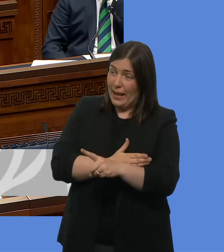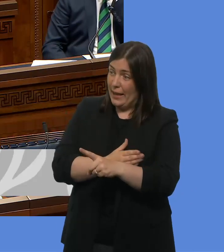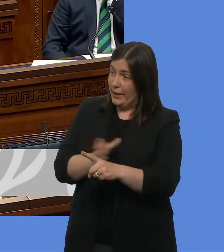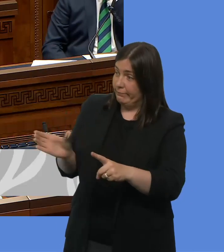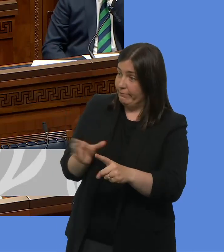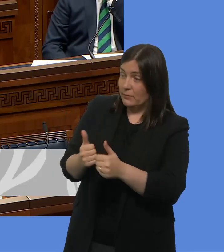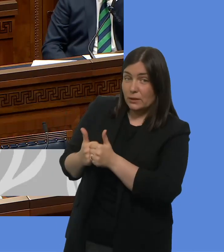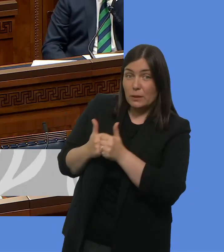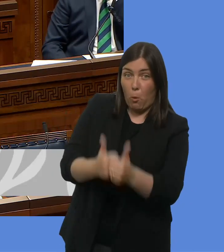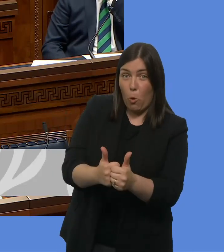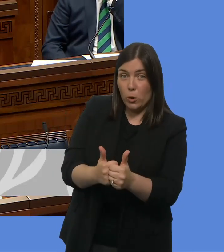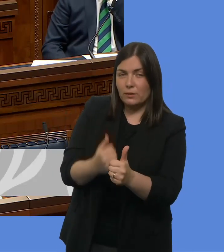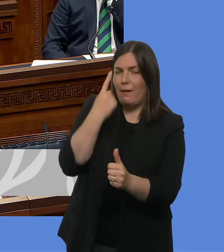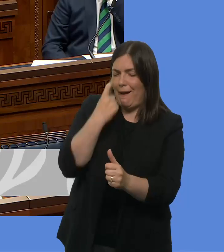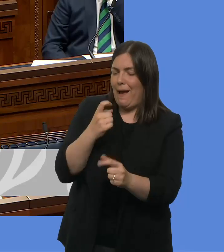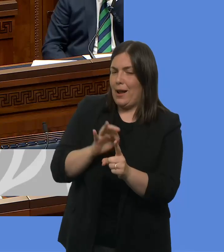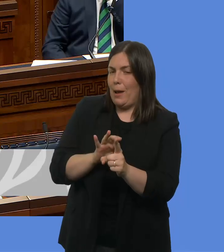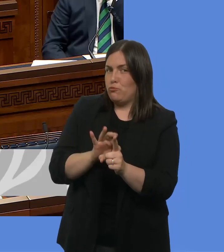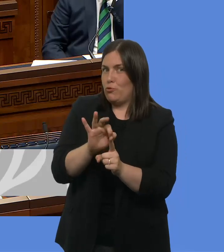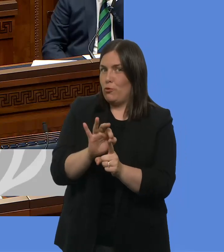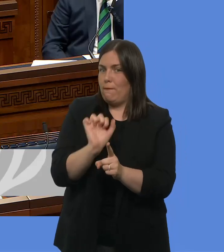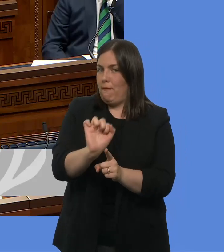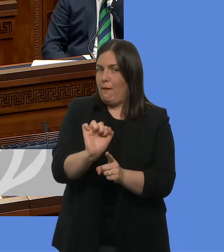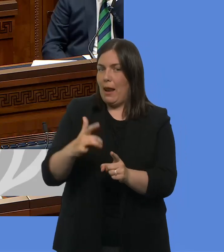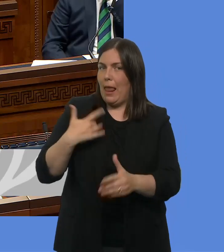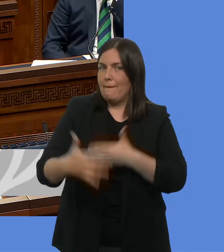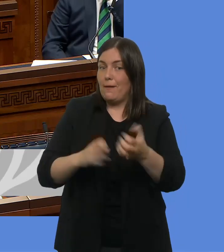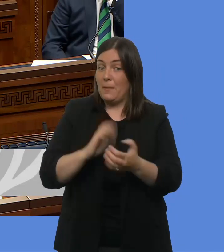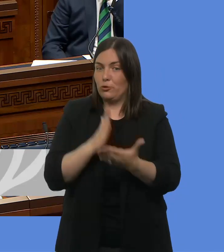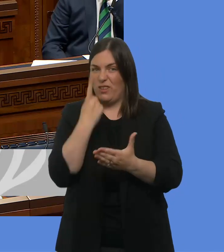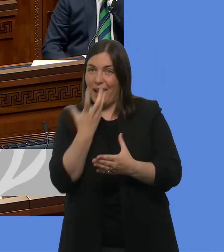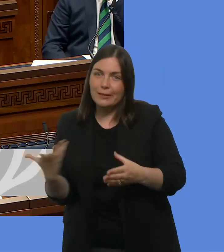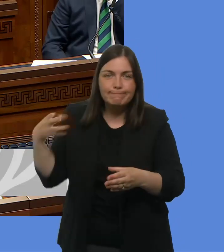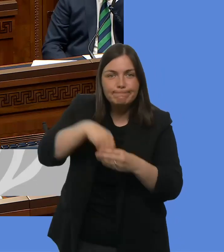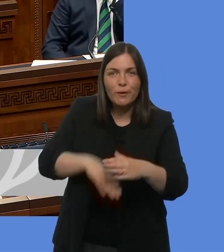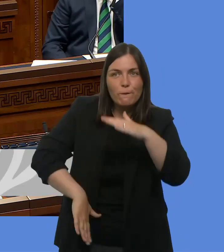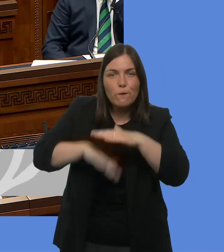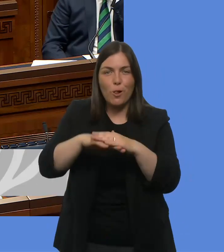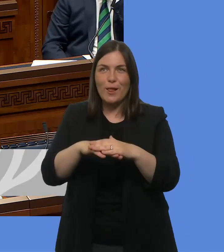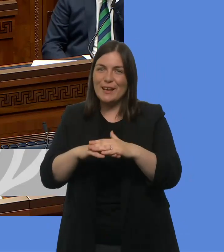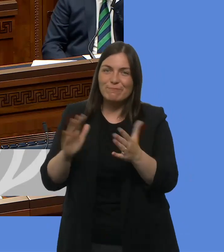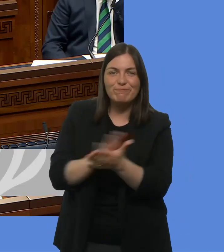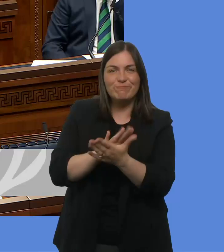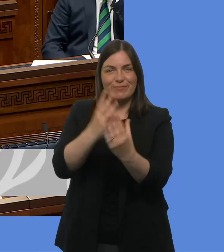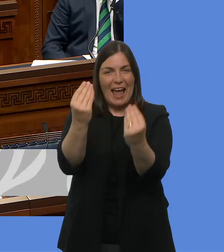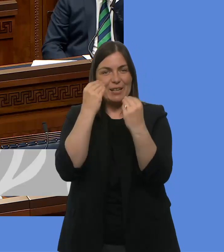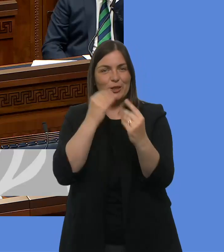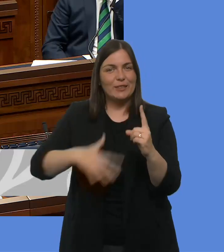from escalating, ensuring that deaf children are able to fully participate in educational and social life.